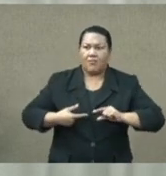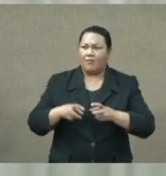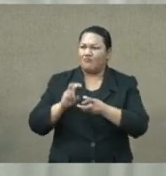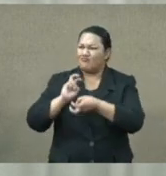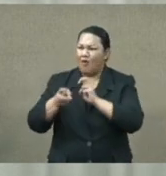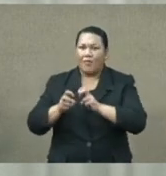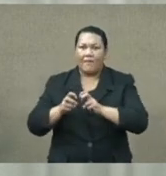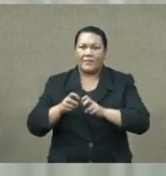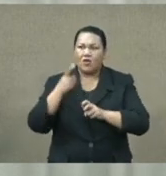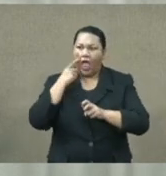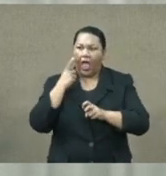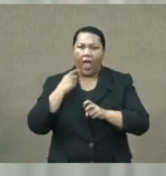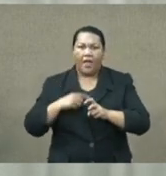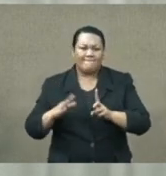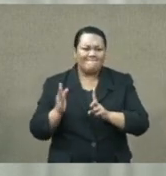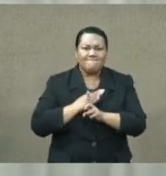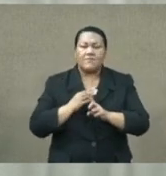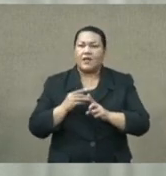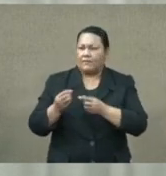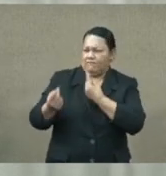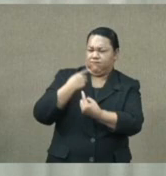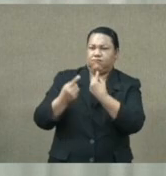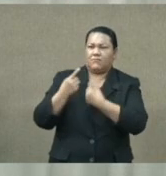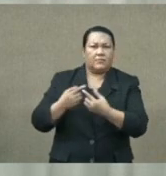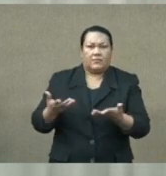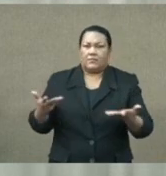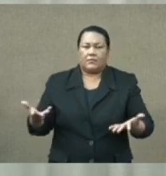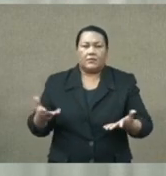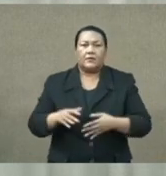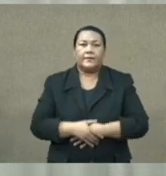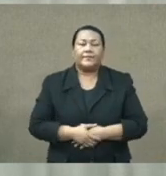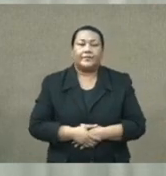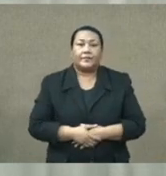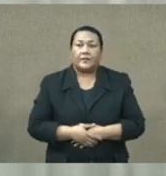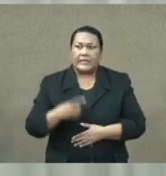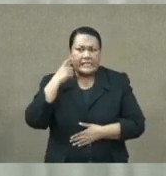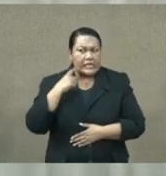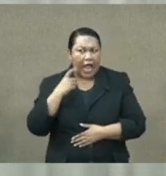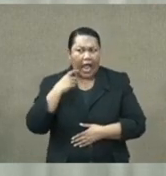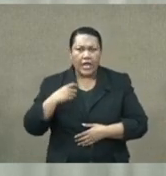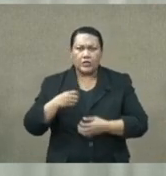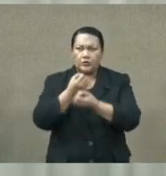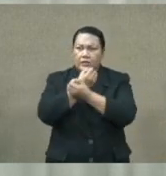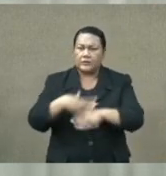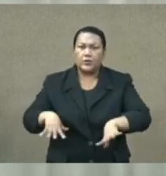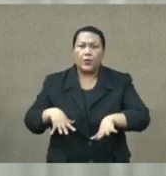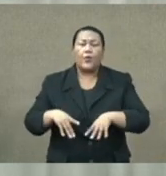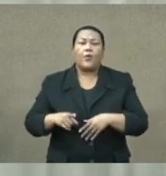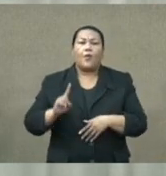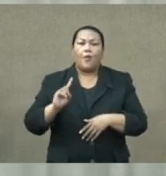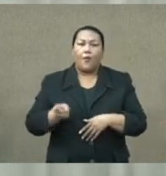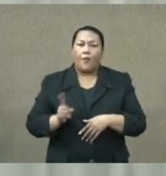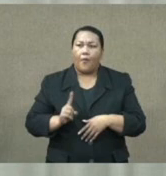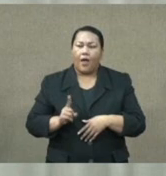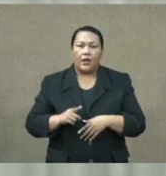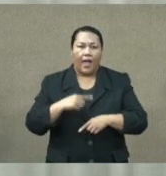his own nefarious ends. He has also tried to sabotage our coalition's